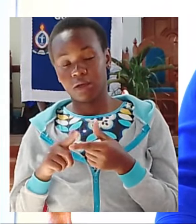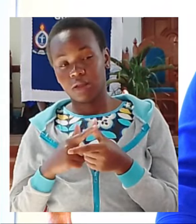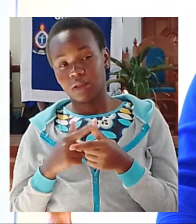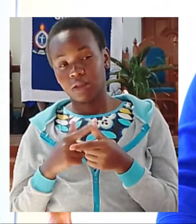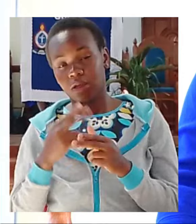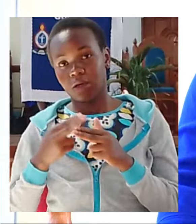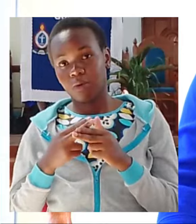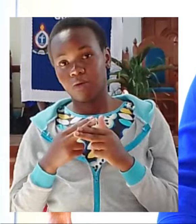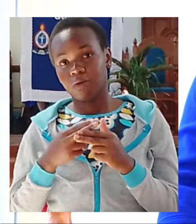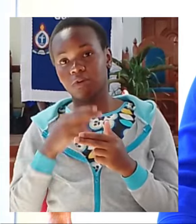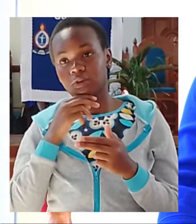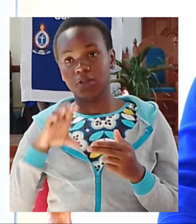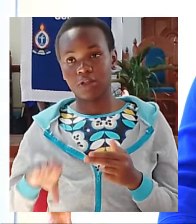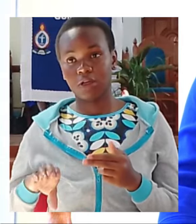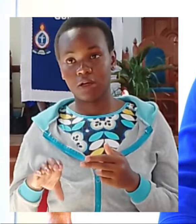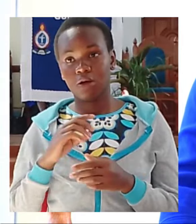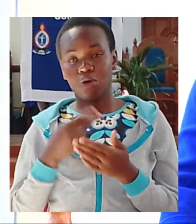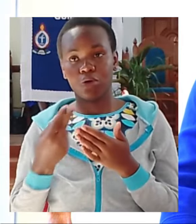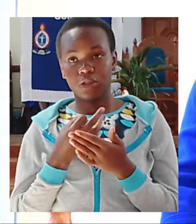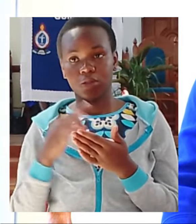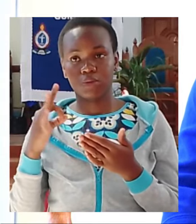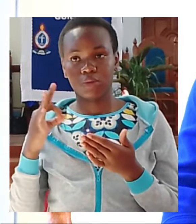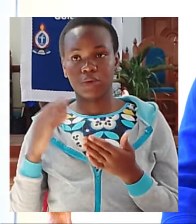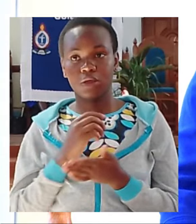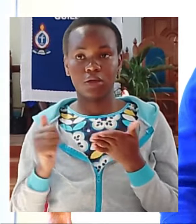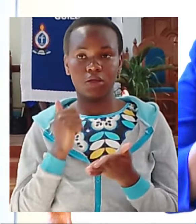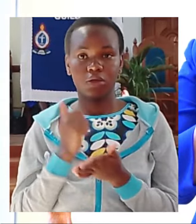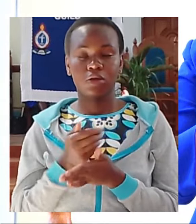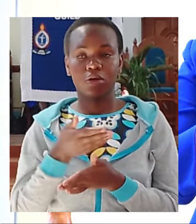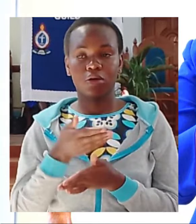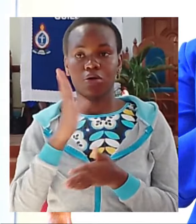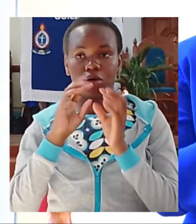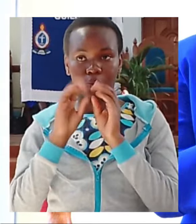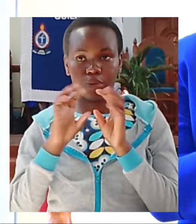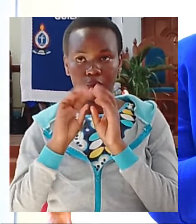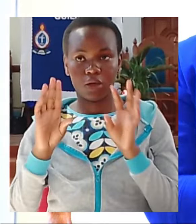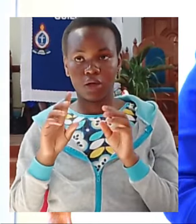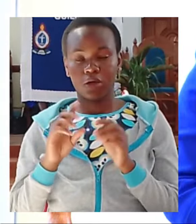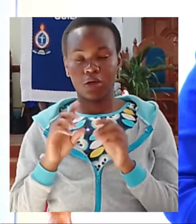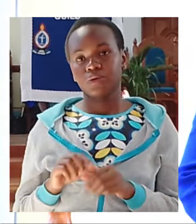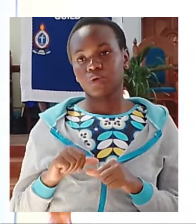God the Father, the Son, and the Holy Spirit. May God bless you as we continue to meditate.